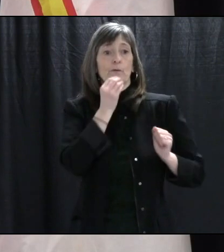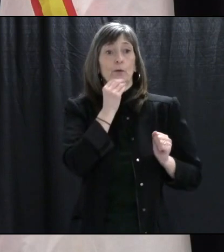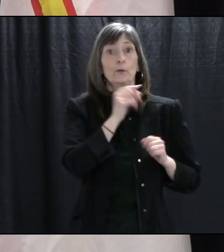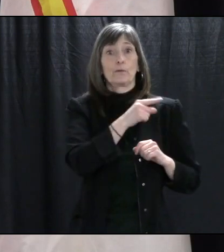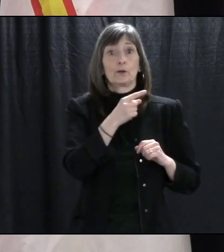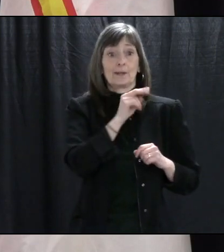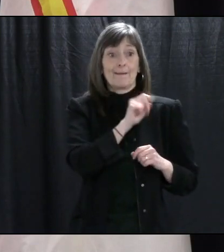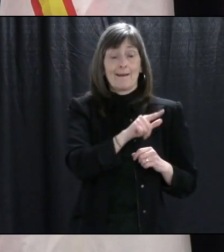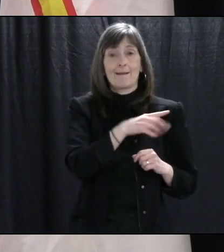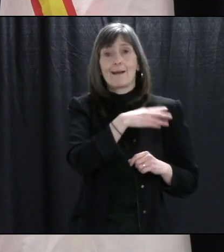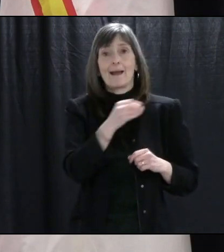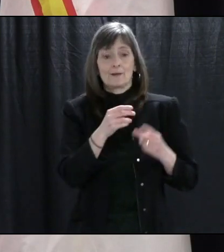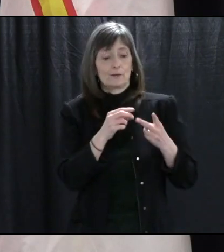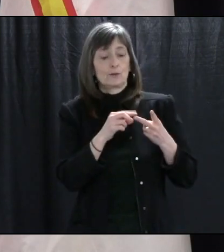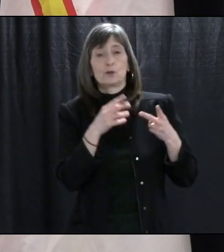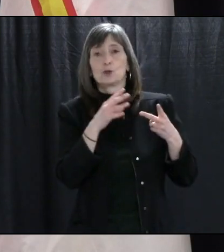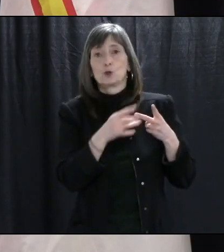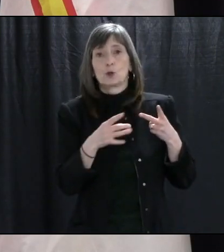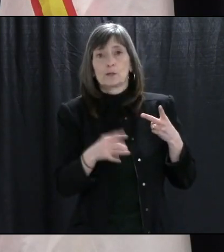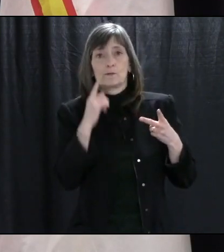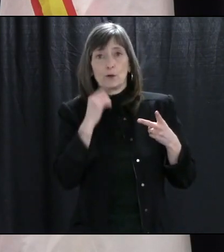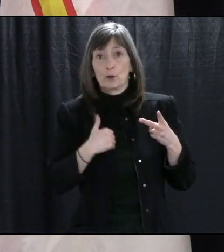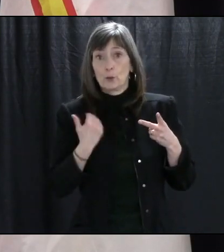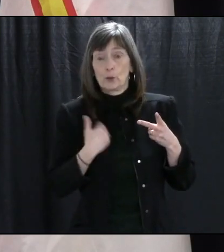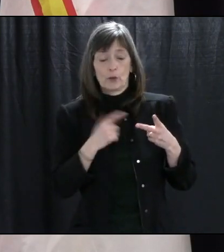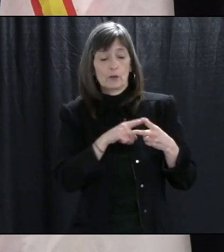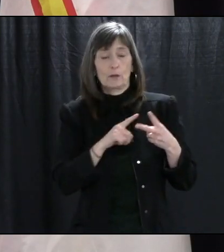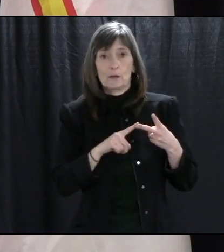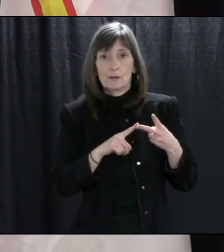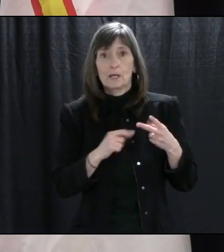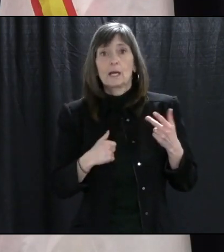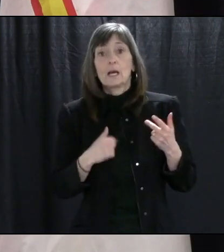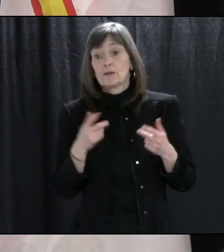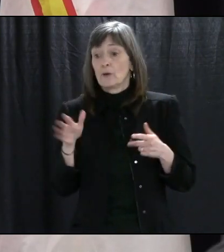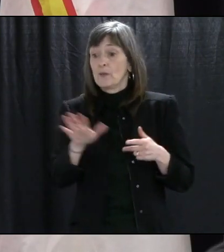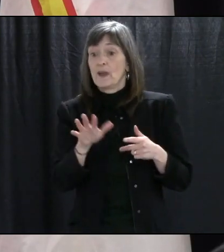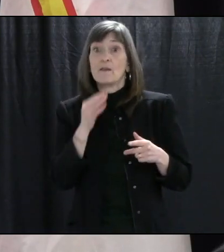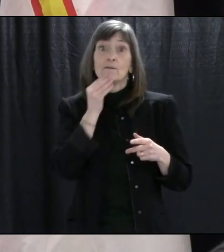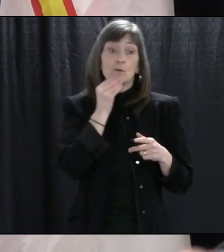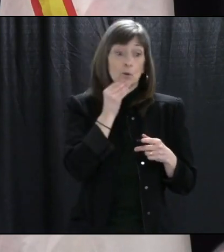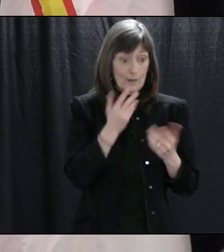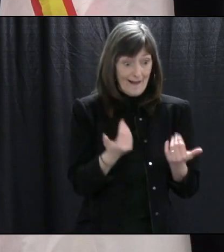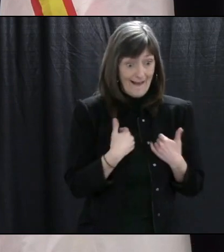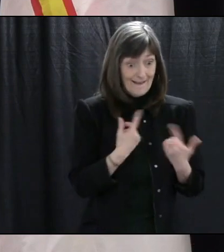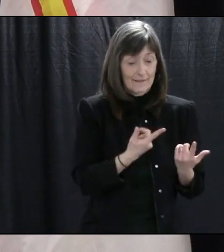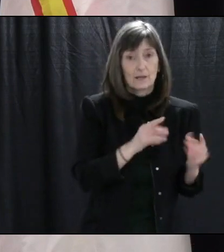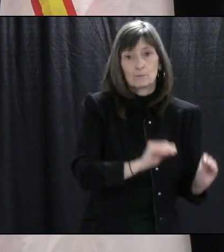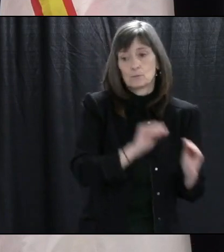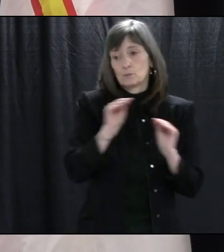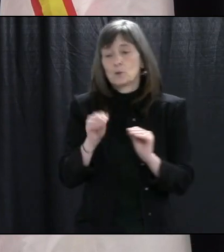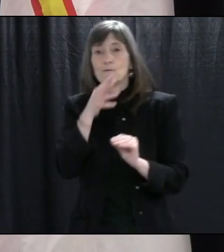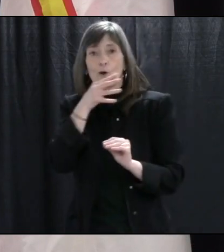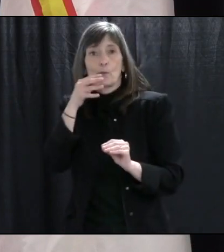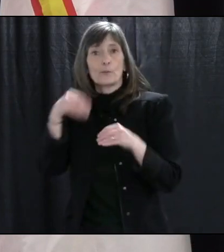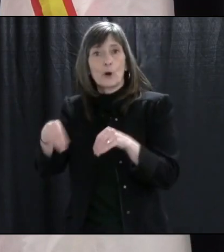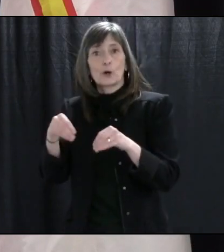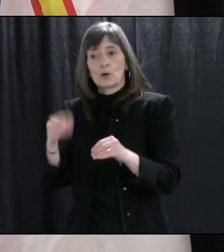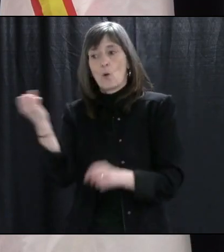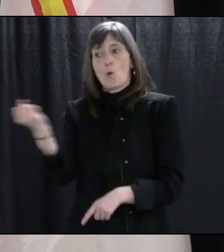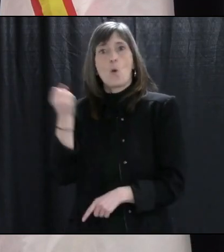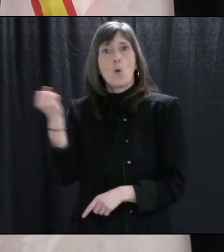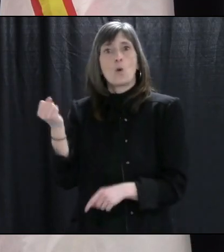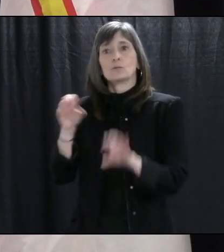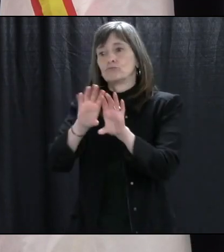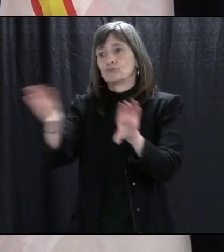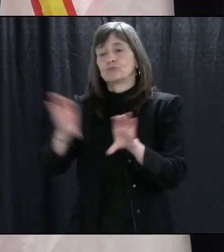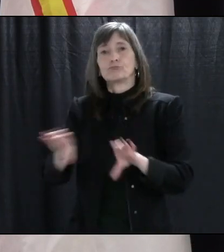Choices for Youth. They're moving food that the association has on hand to the farmers market. This will be stored there, and the